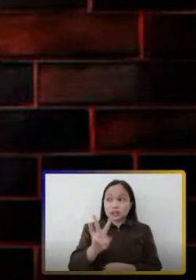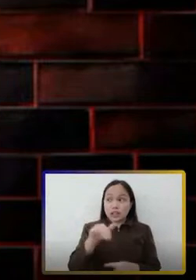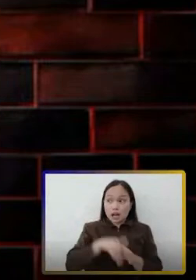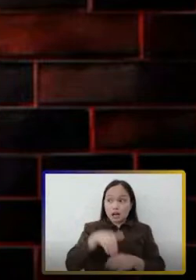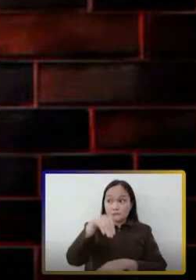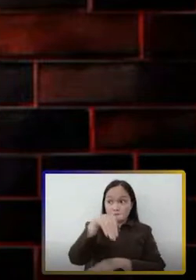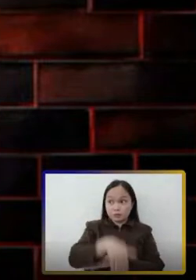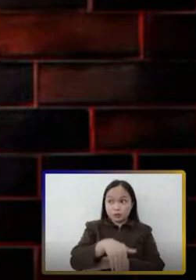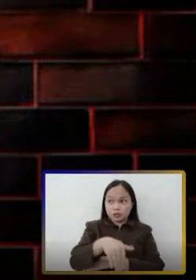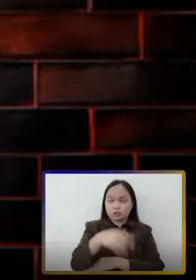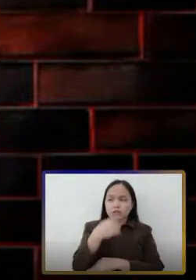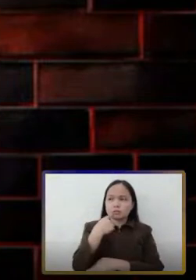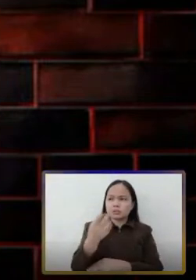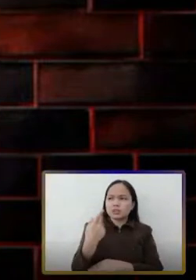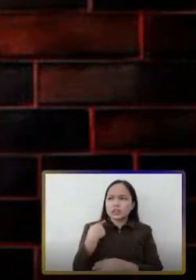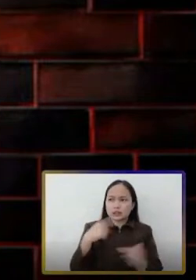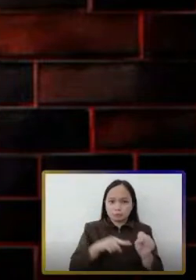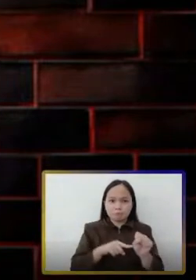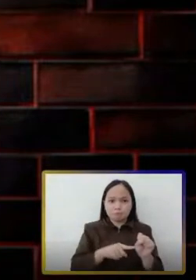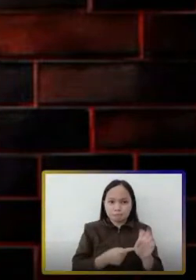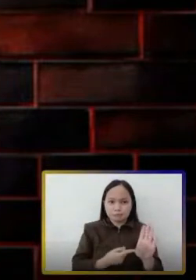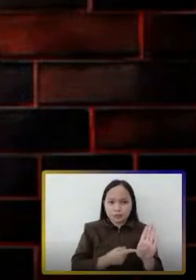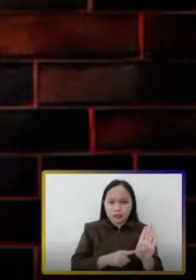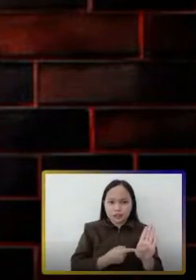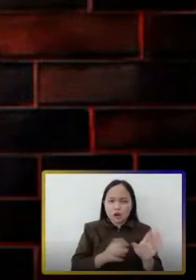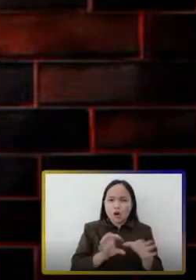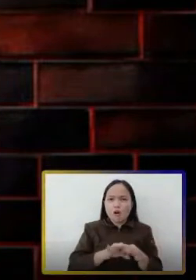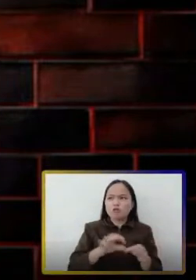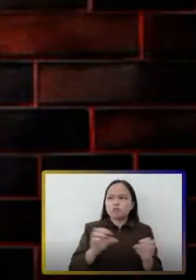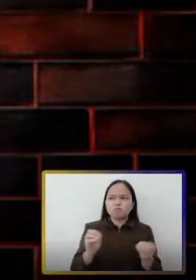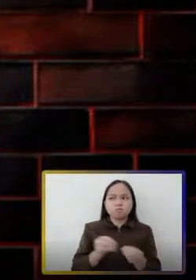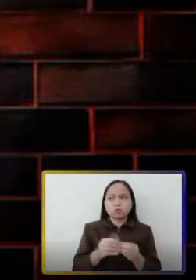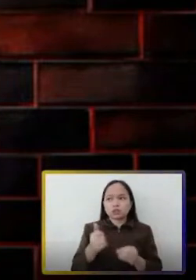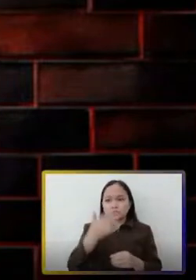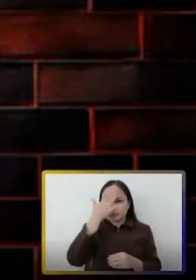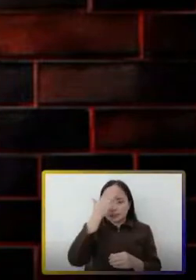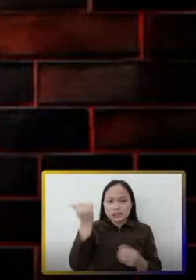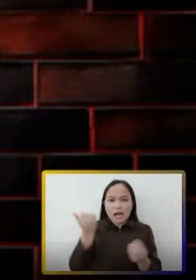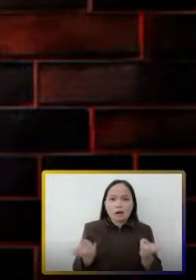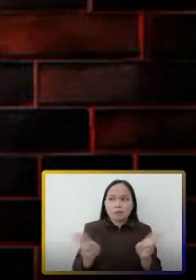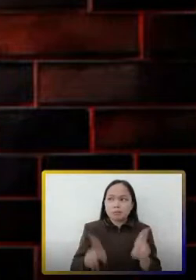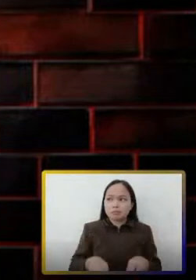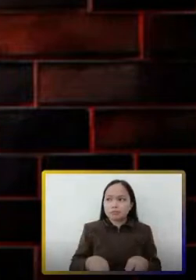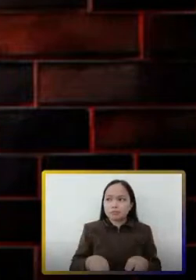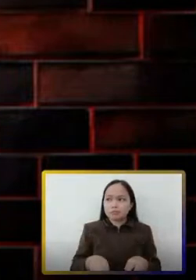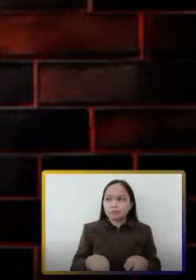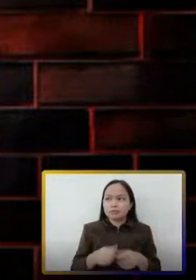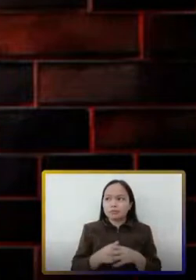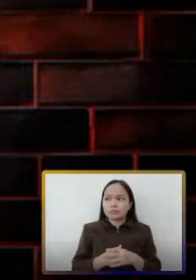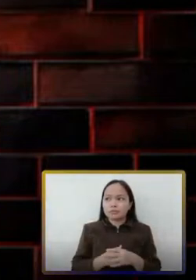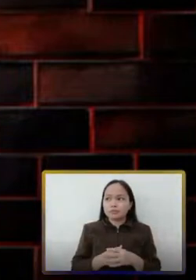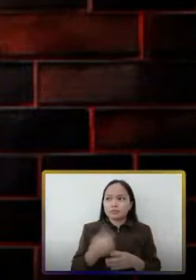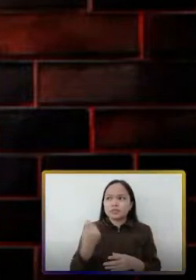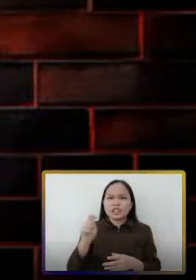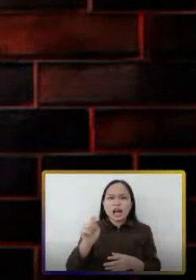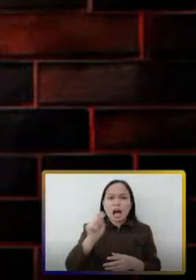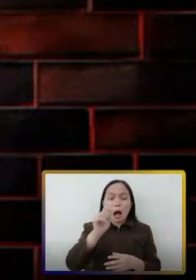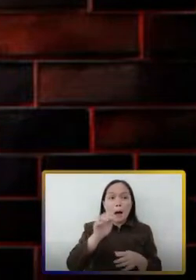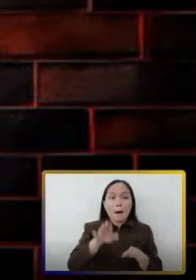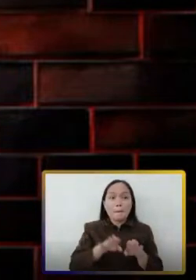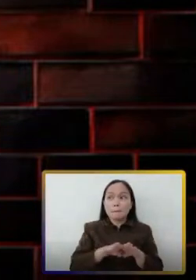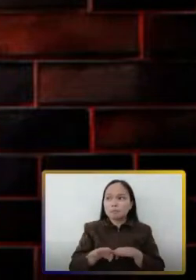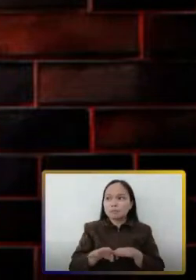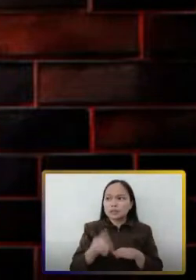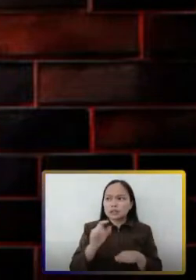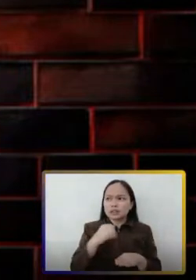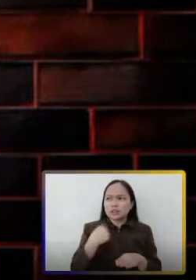afternoon, it was the beginning of an unforgettable ordeal. All of a sudden, the brakes get slammed. We